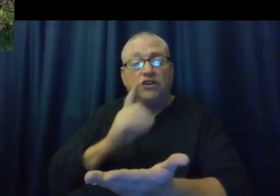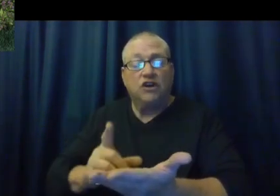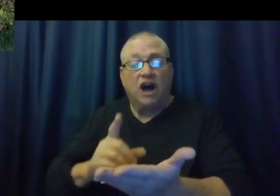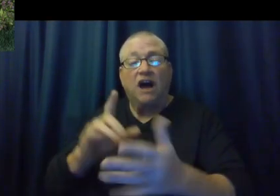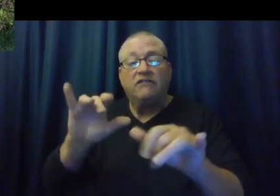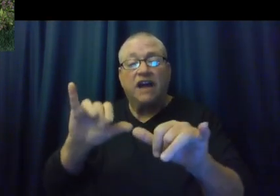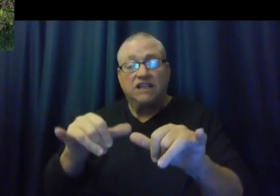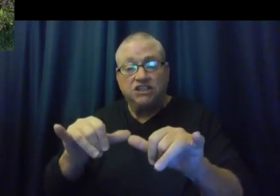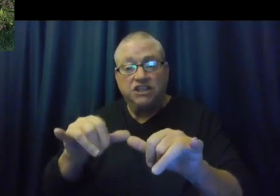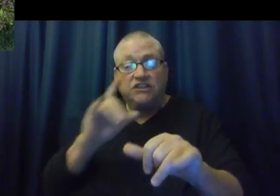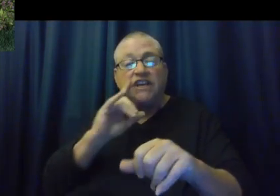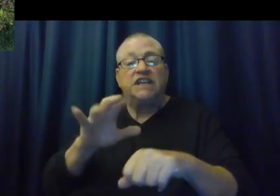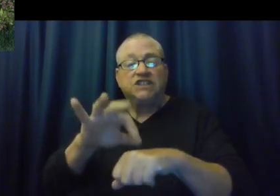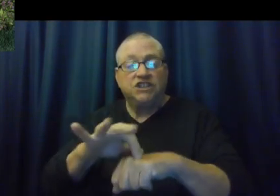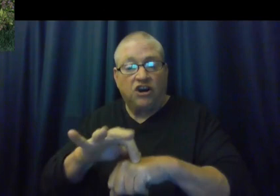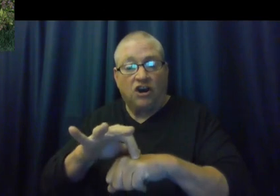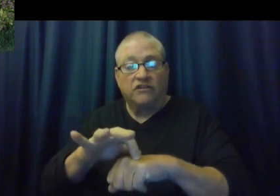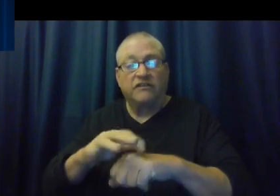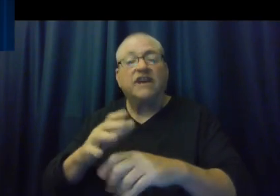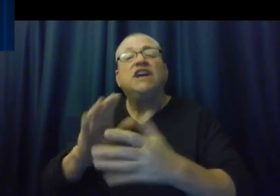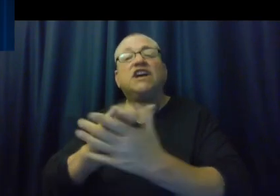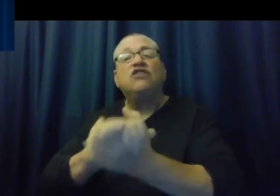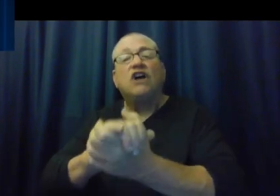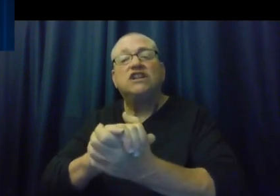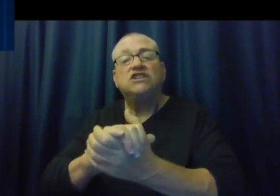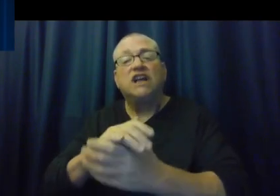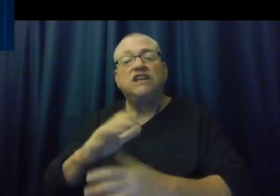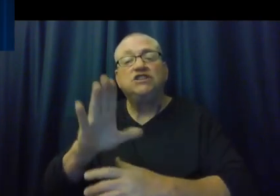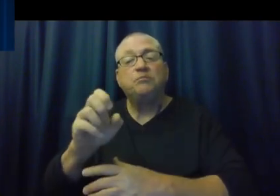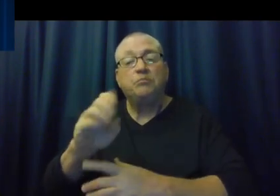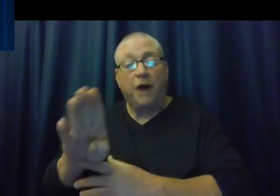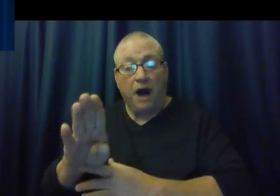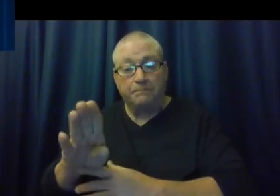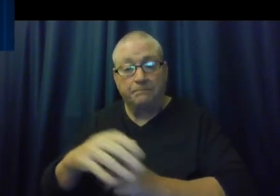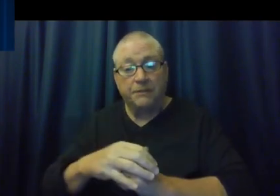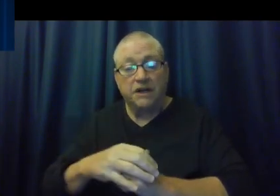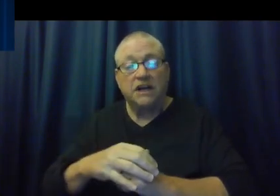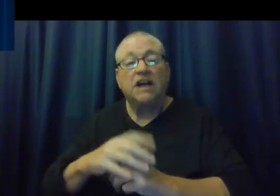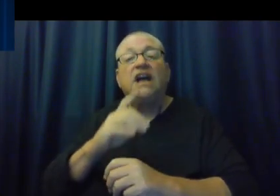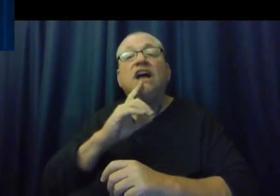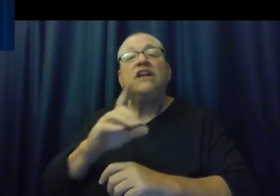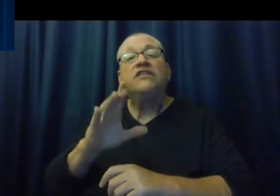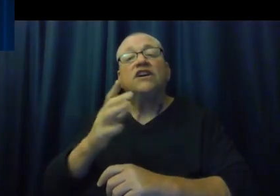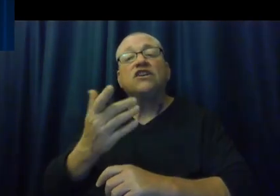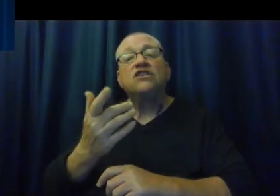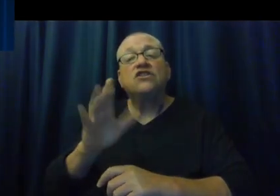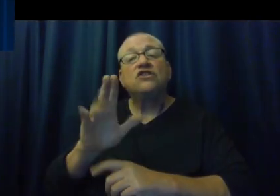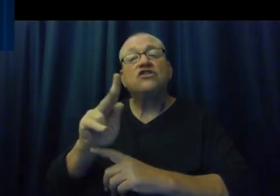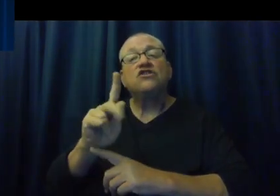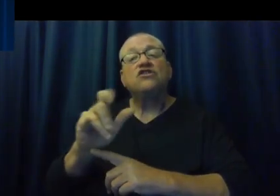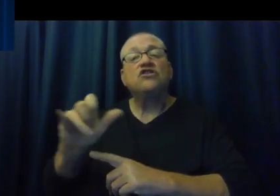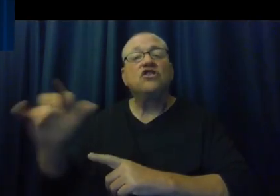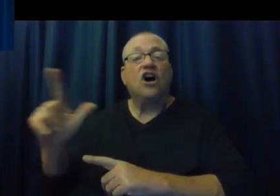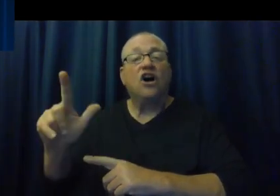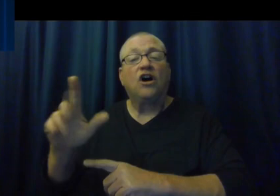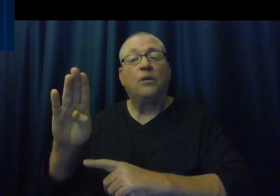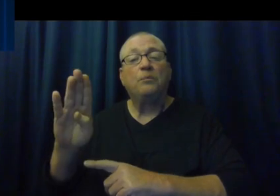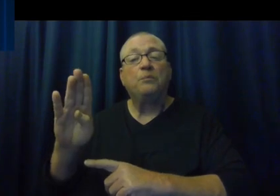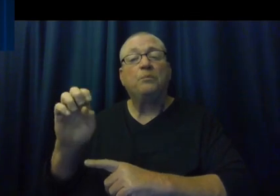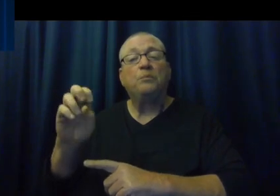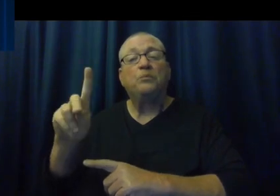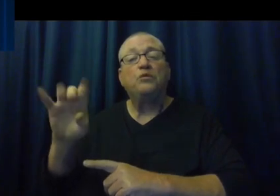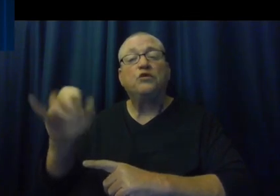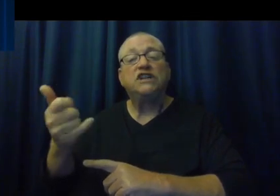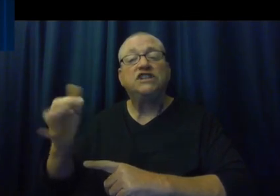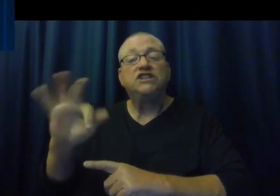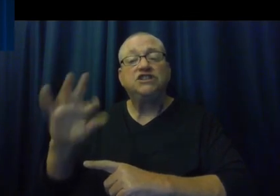Geologists. Congratulations, Bob. The Carl H. Simpson Bridging Award is made annually to a student, staff, or